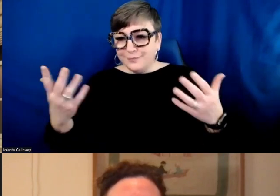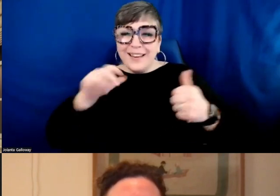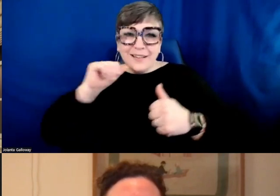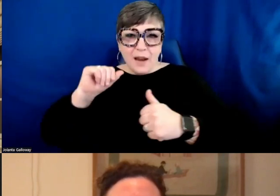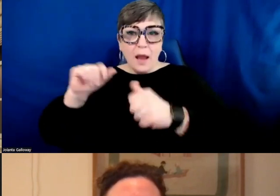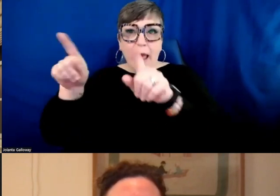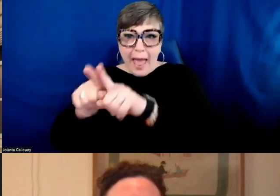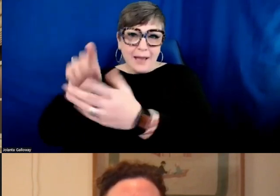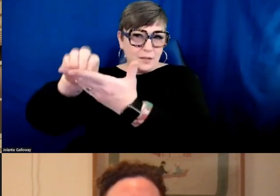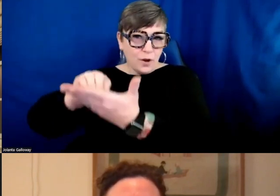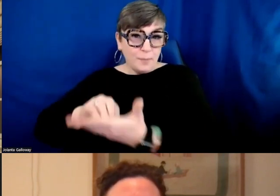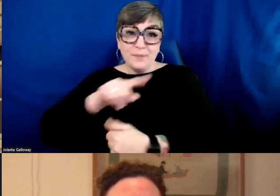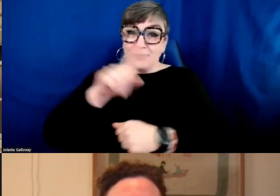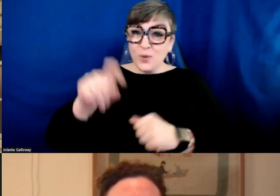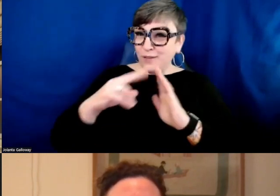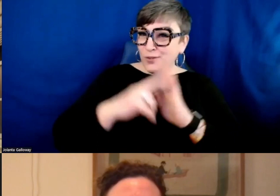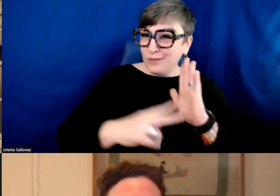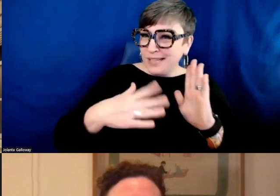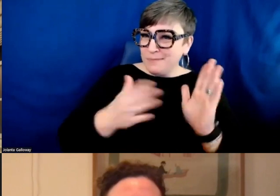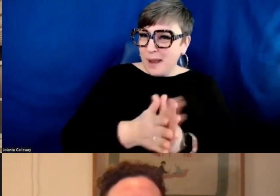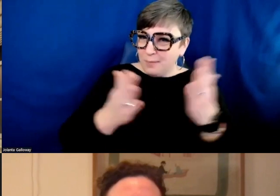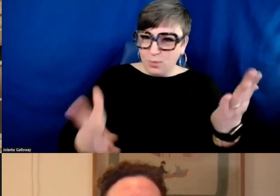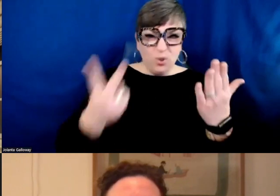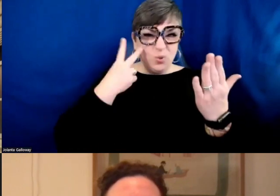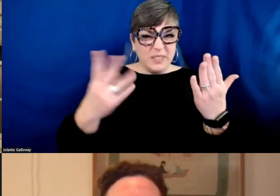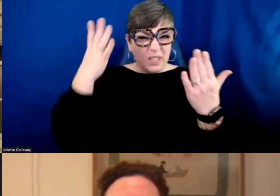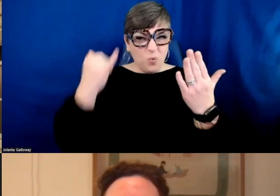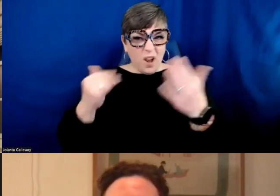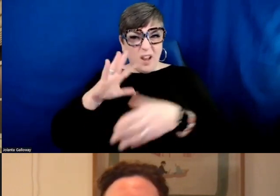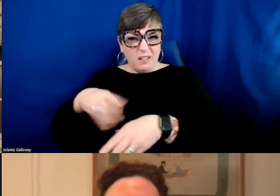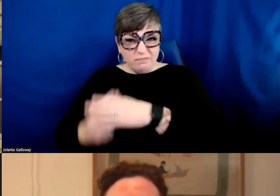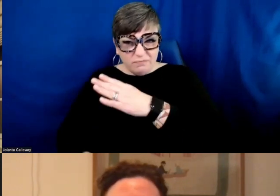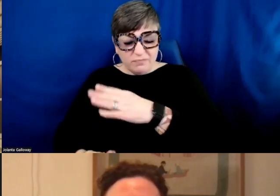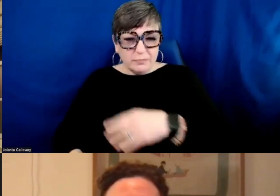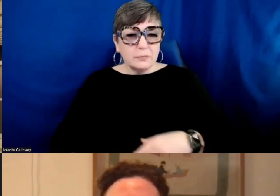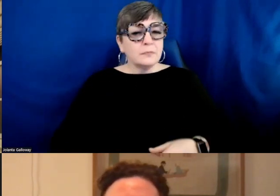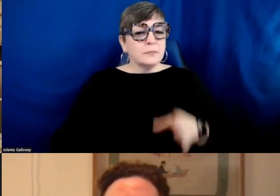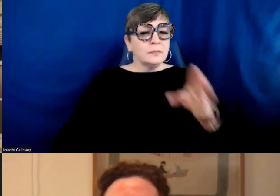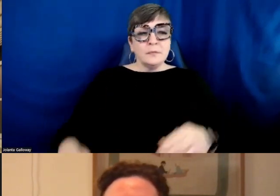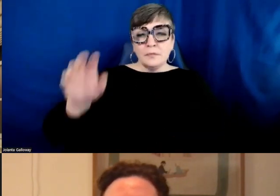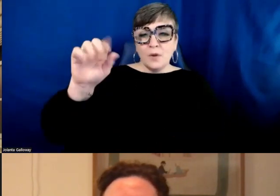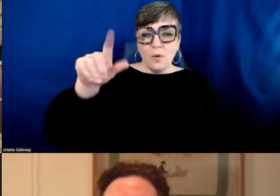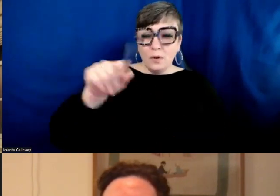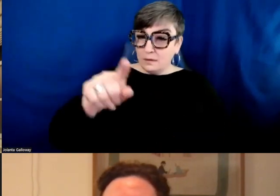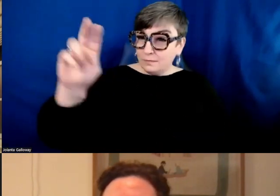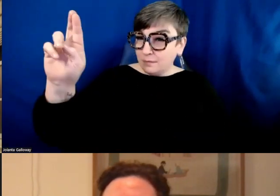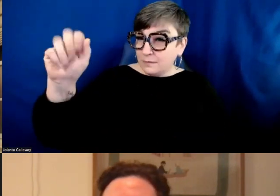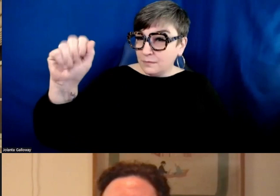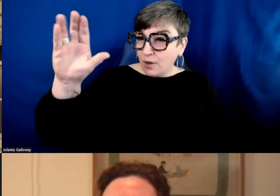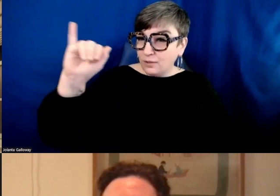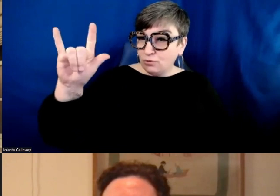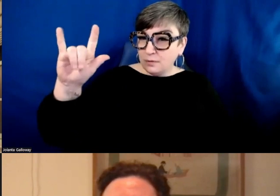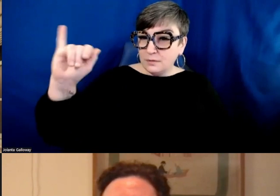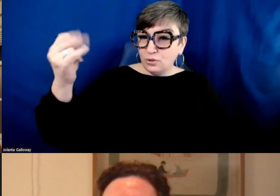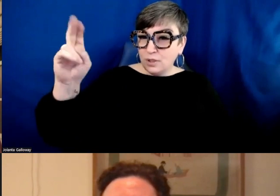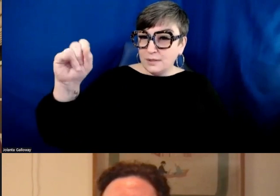not as documented or talked about anymore. On the racial justice note, um, that is very important as a black